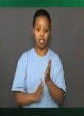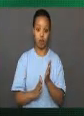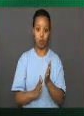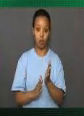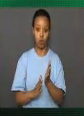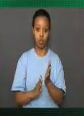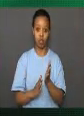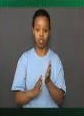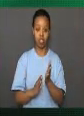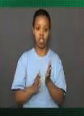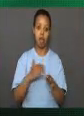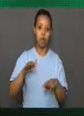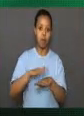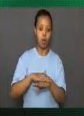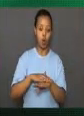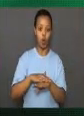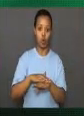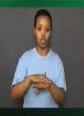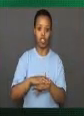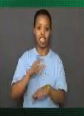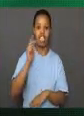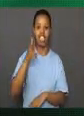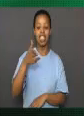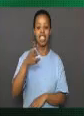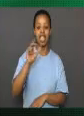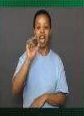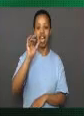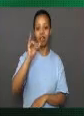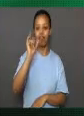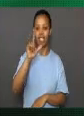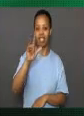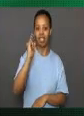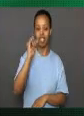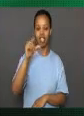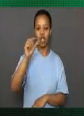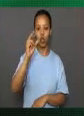place in the membranes of the thylakoids, which are